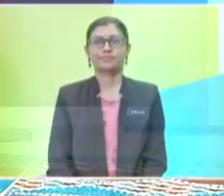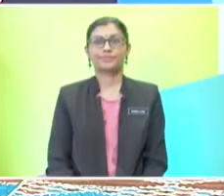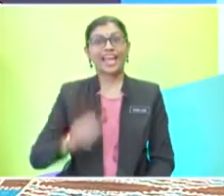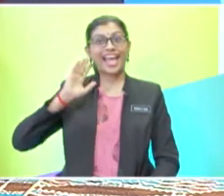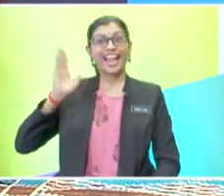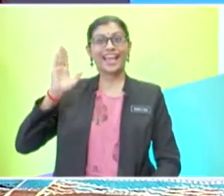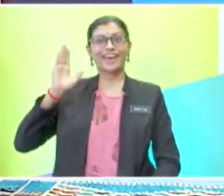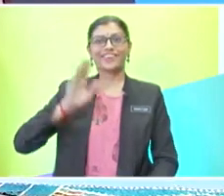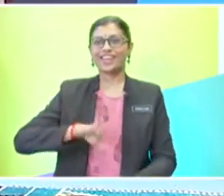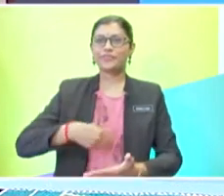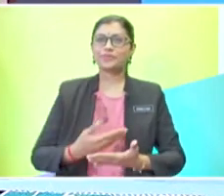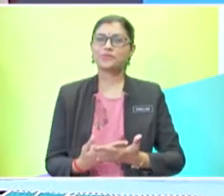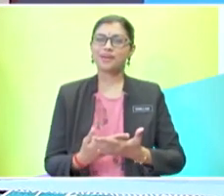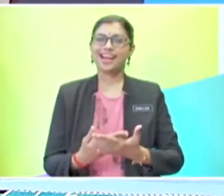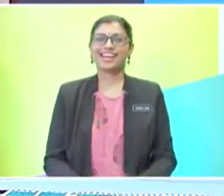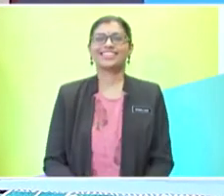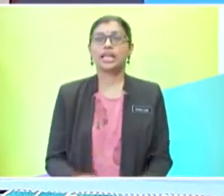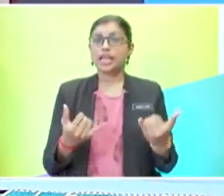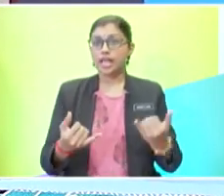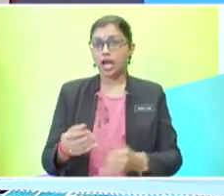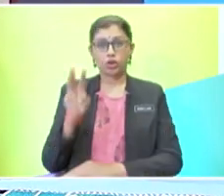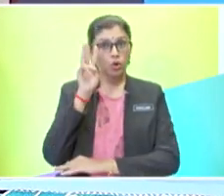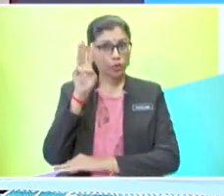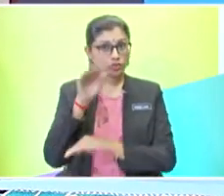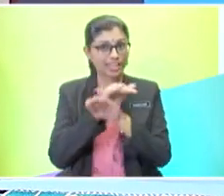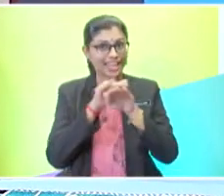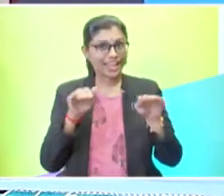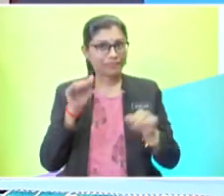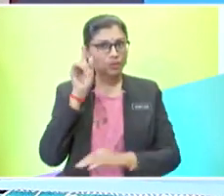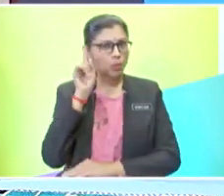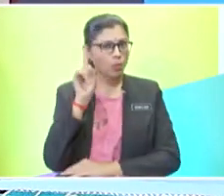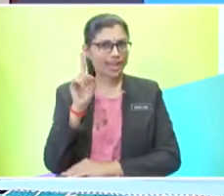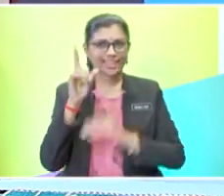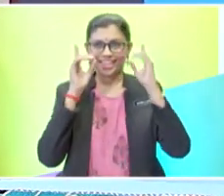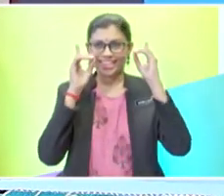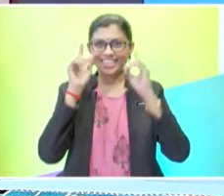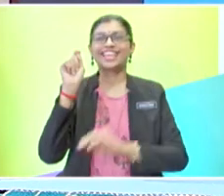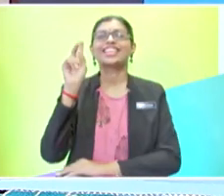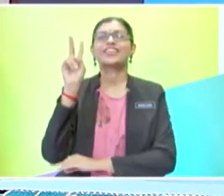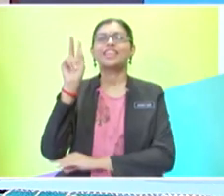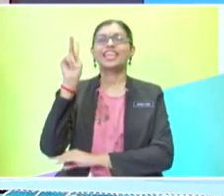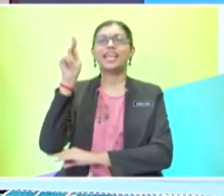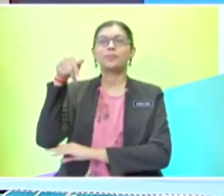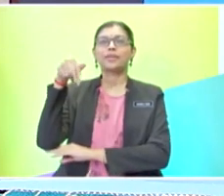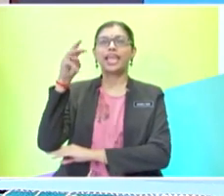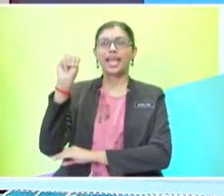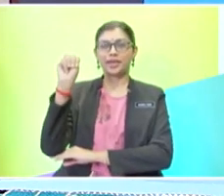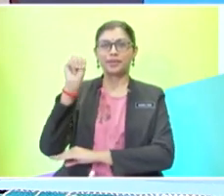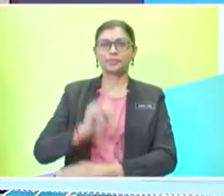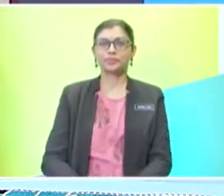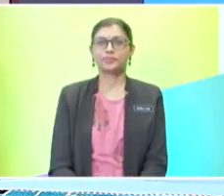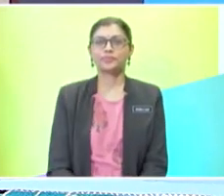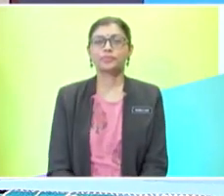Hello everyone, you are now watching Level 1 on DidikTV KPM together with me, Sean Steven, as your